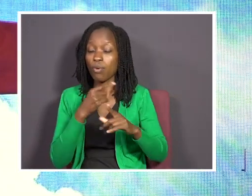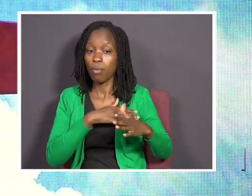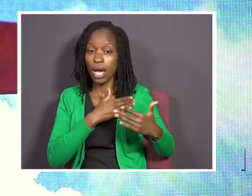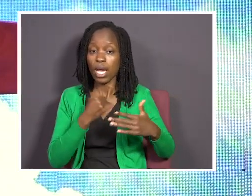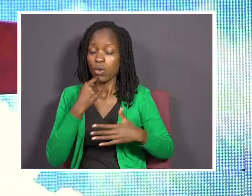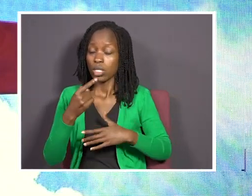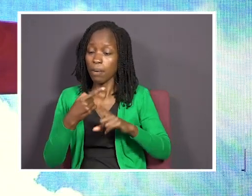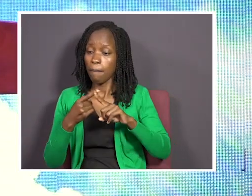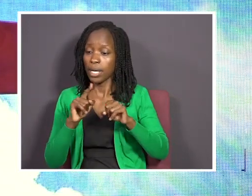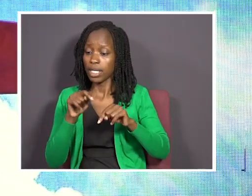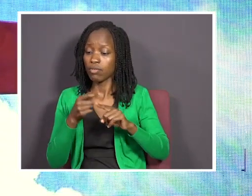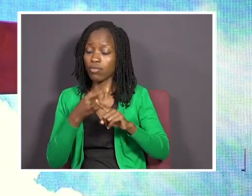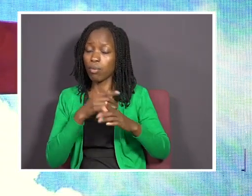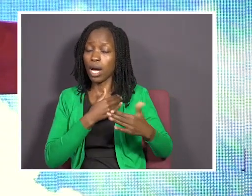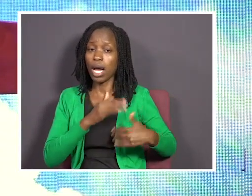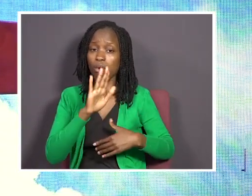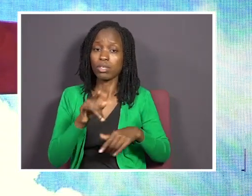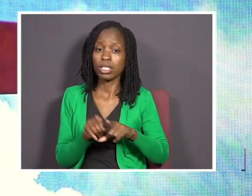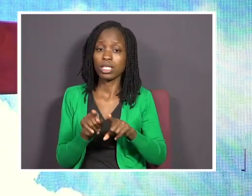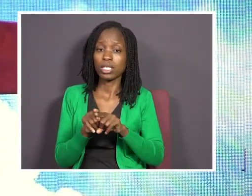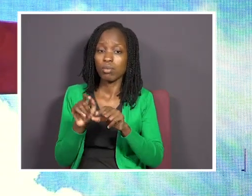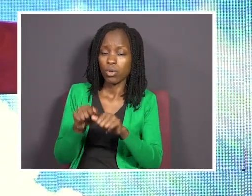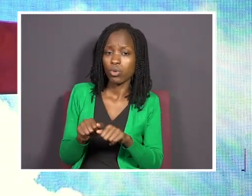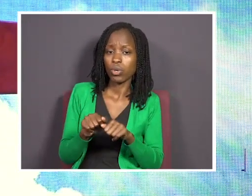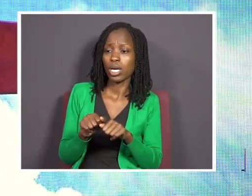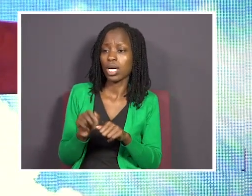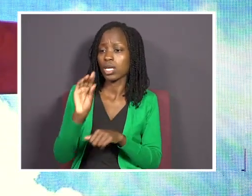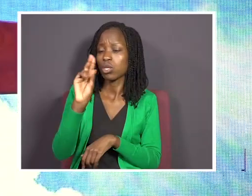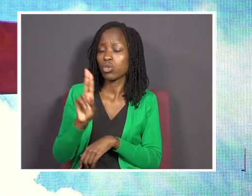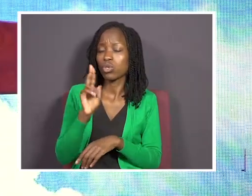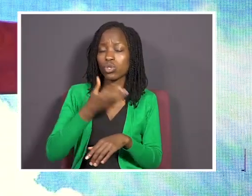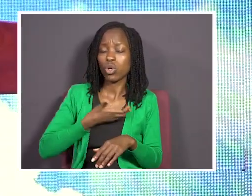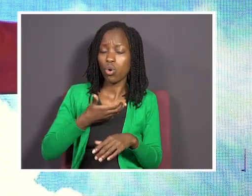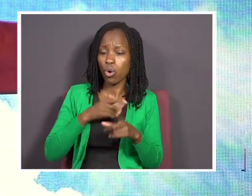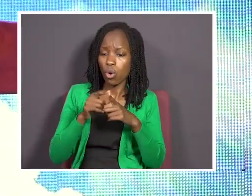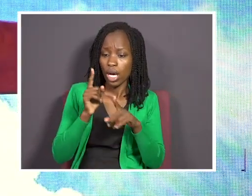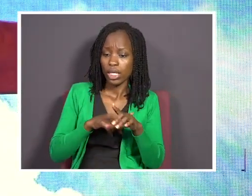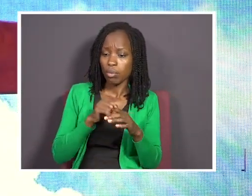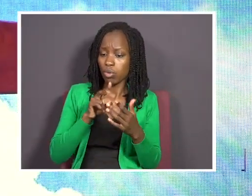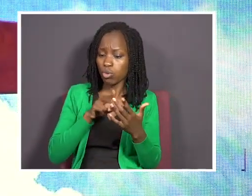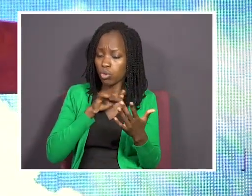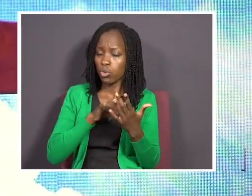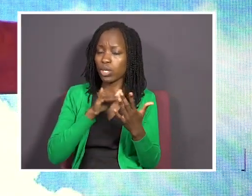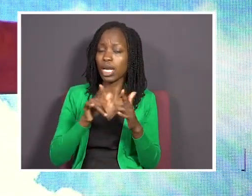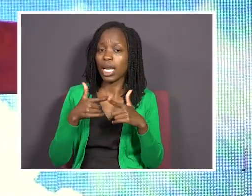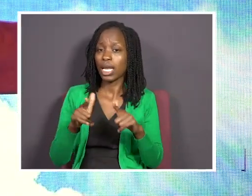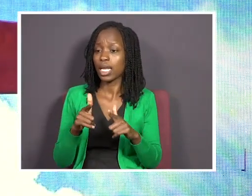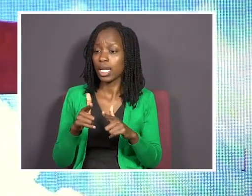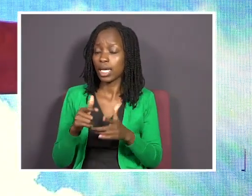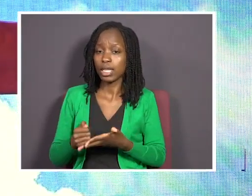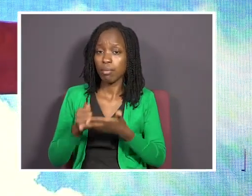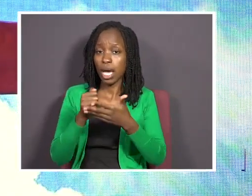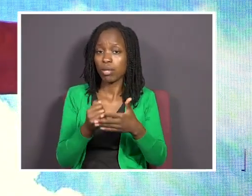heart. I think you could also craft your own words. As you read those words, let them inspire